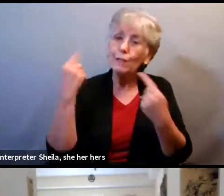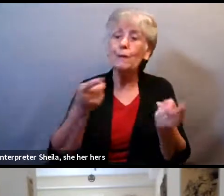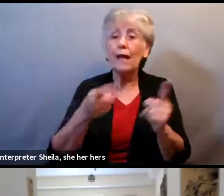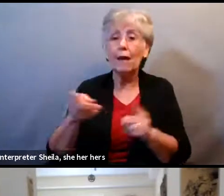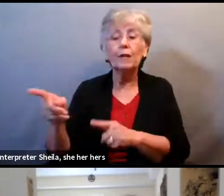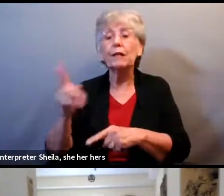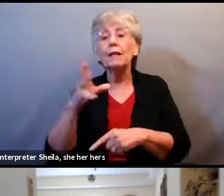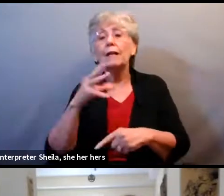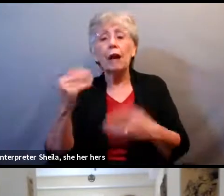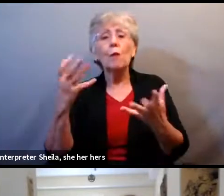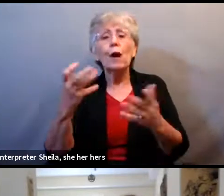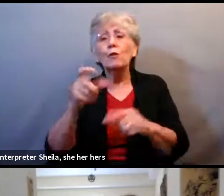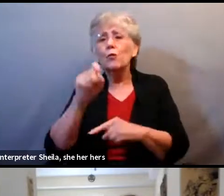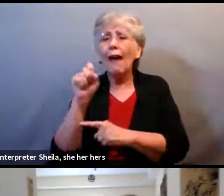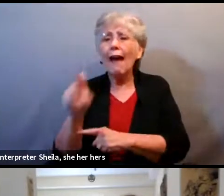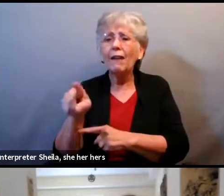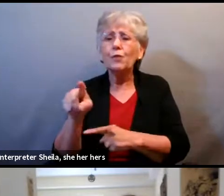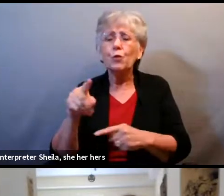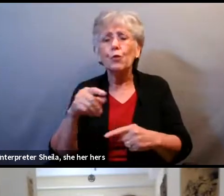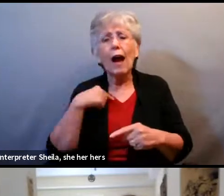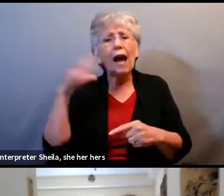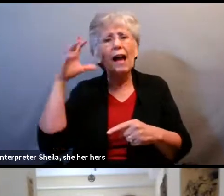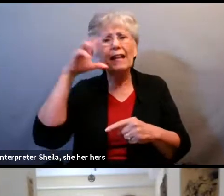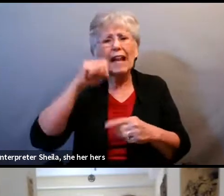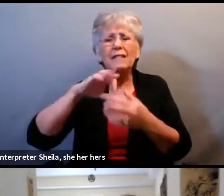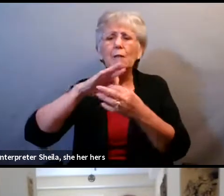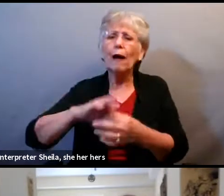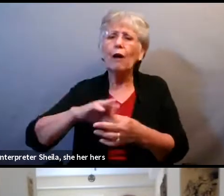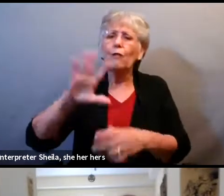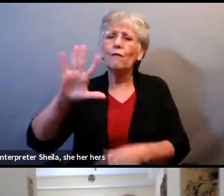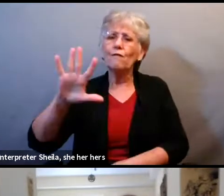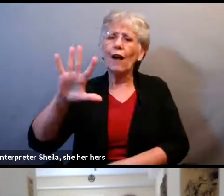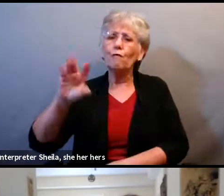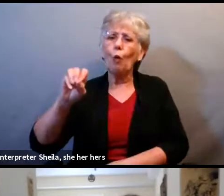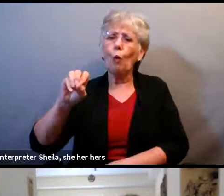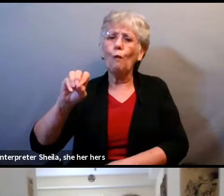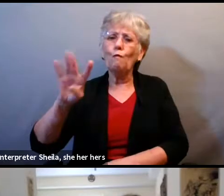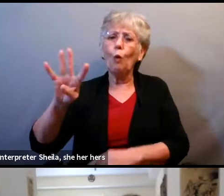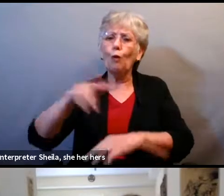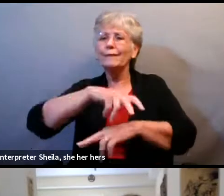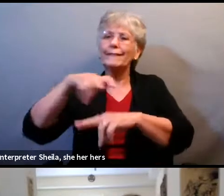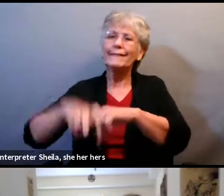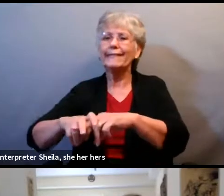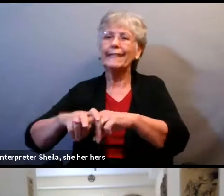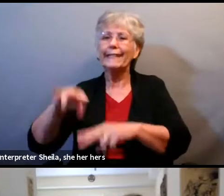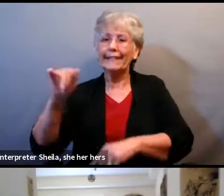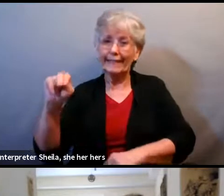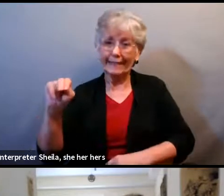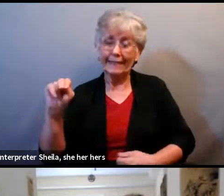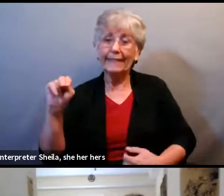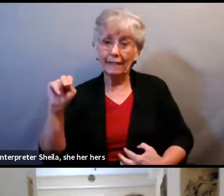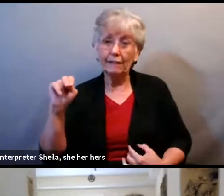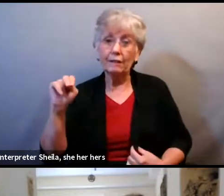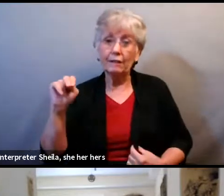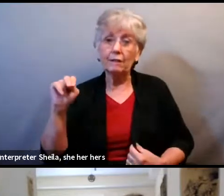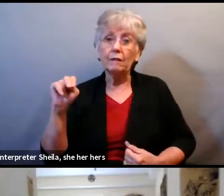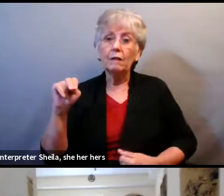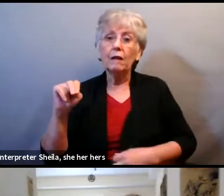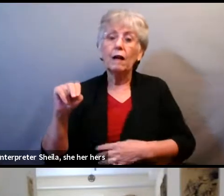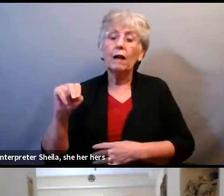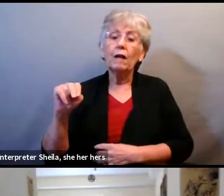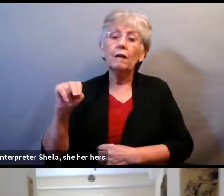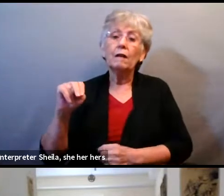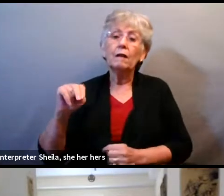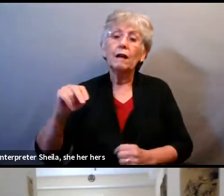you sort of, I guess, about the 504 sit-ins. So I